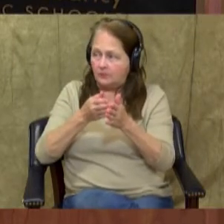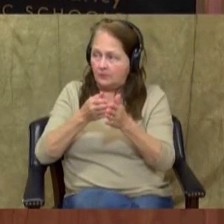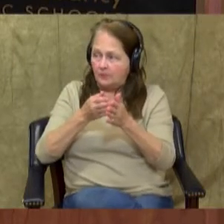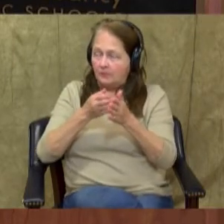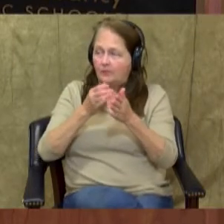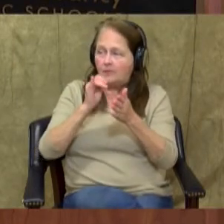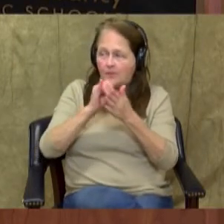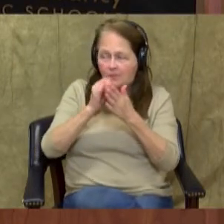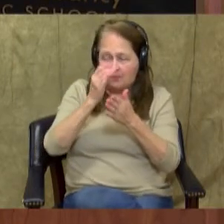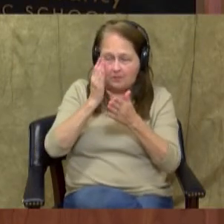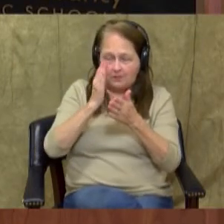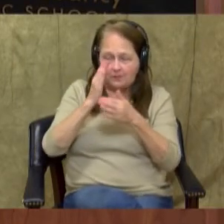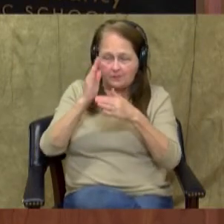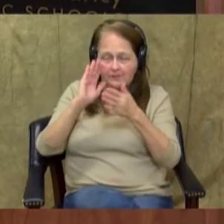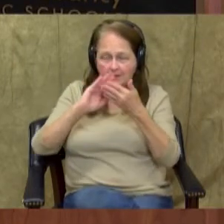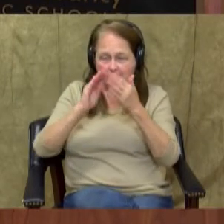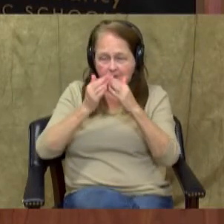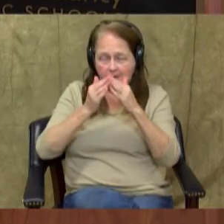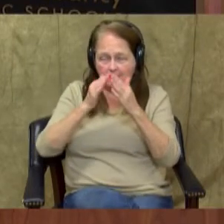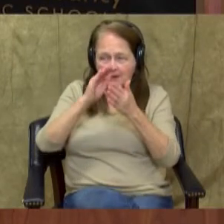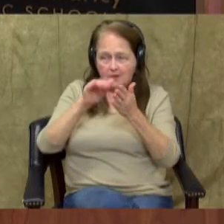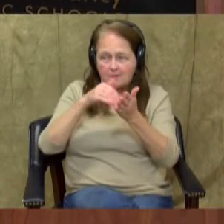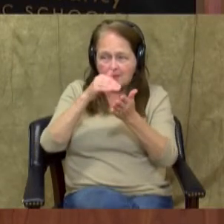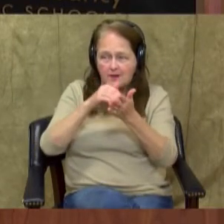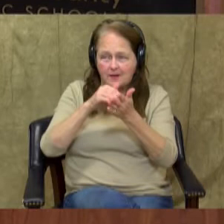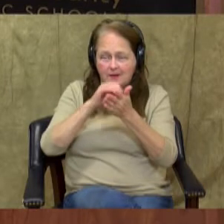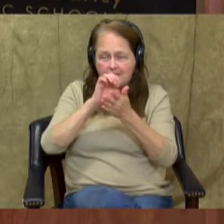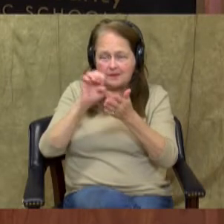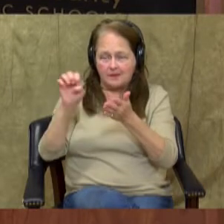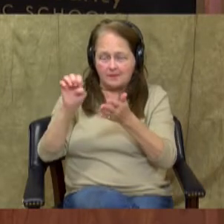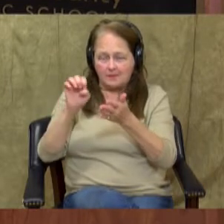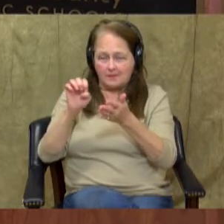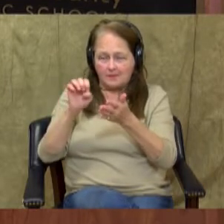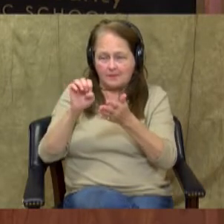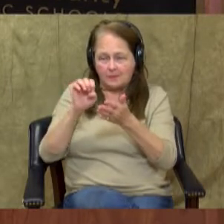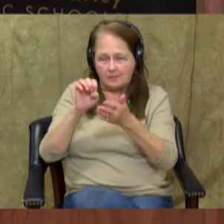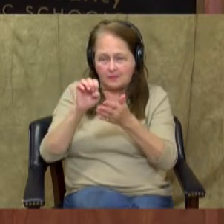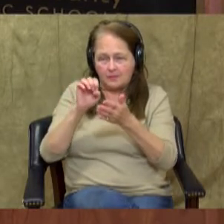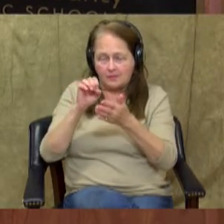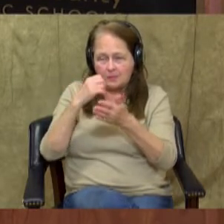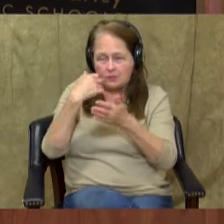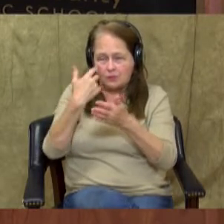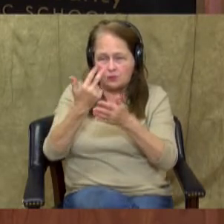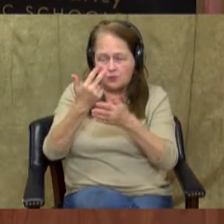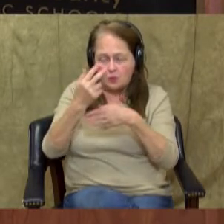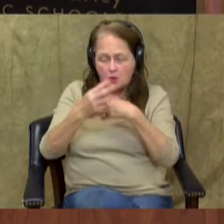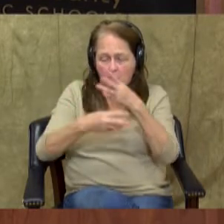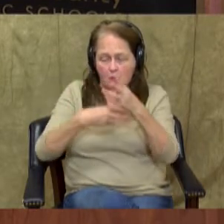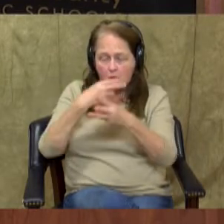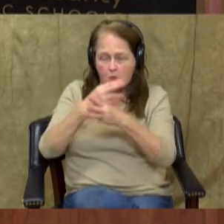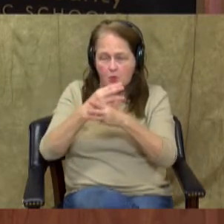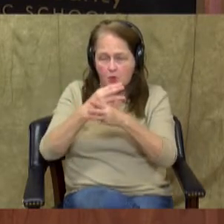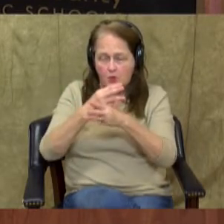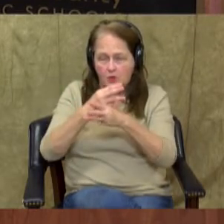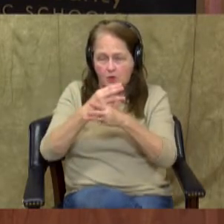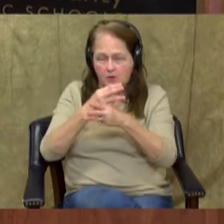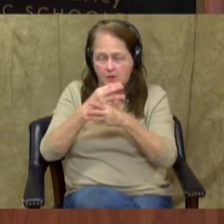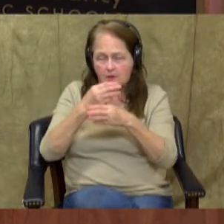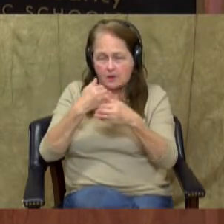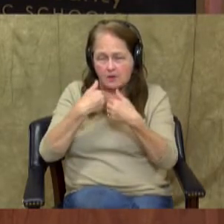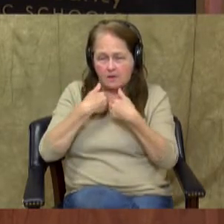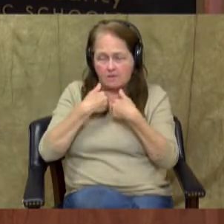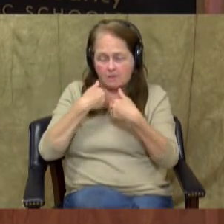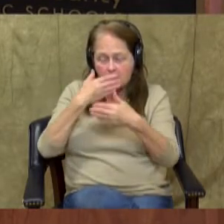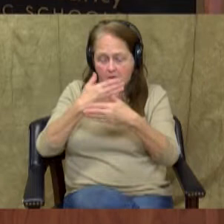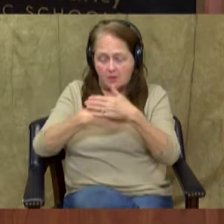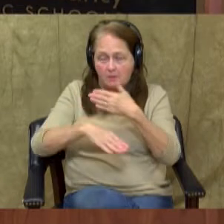We also have some cities in the Middle East that serve as spiritual centers to world faiths. 3 of the world's monotheistic faiths had their